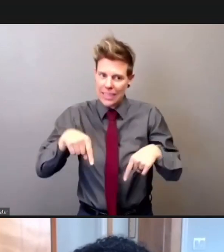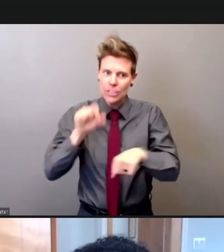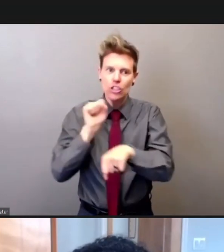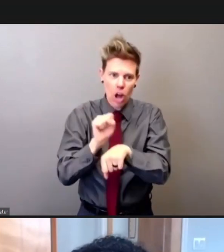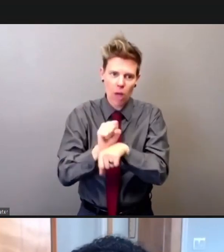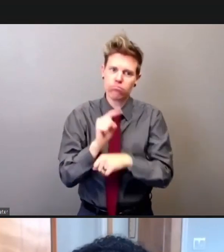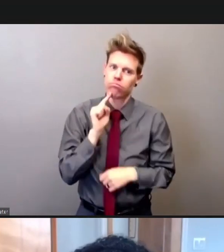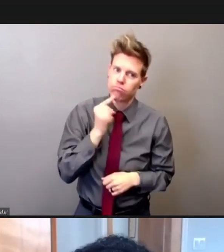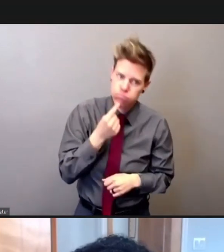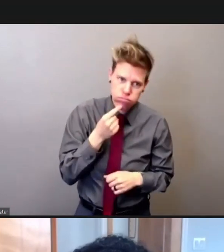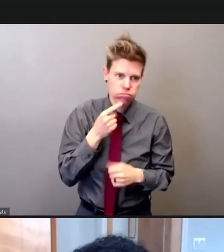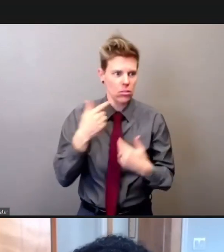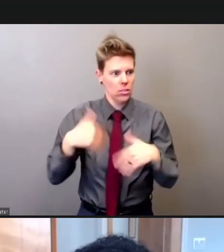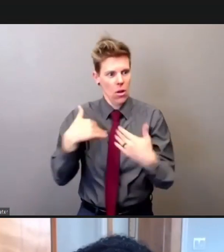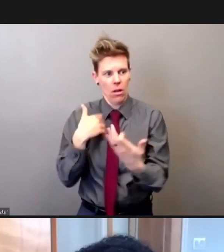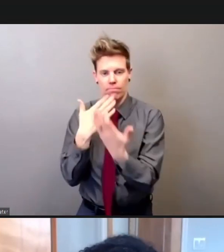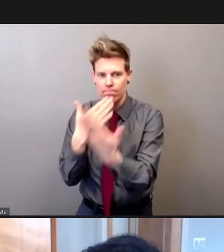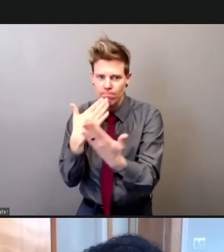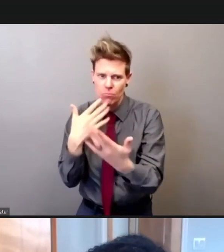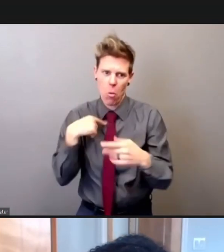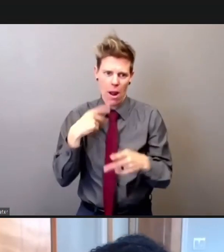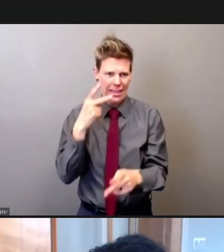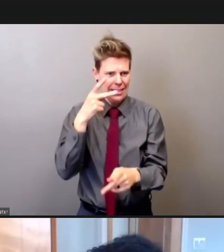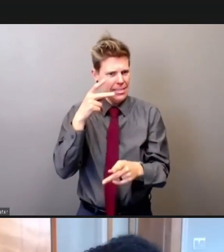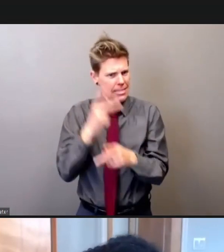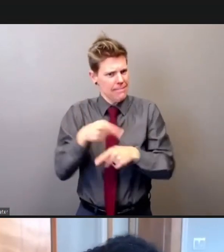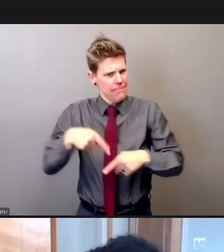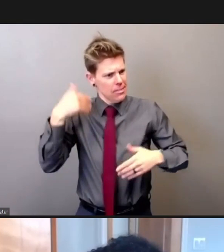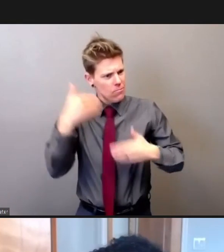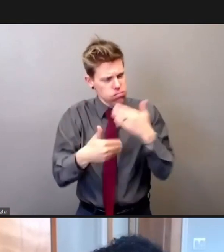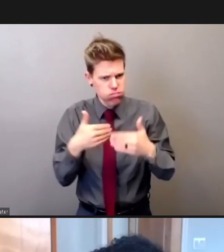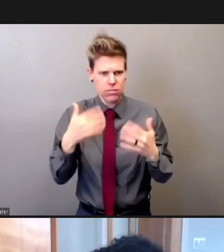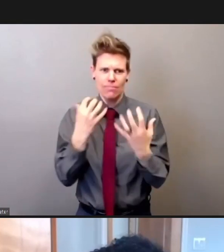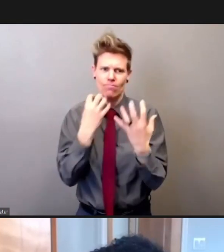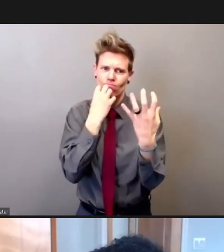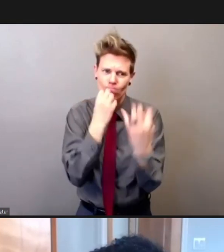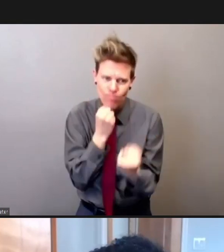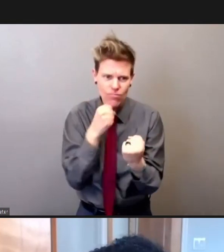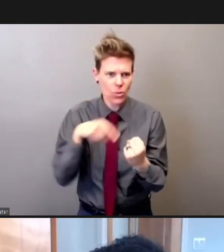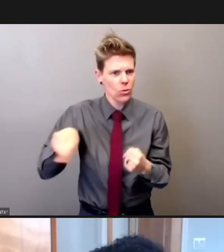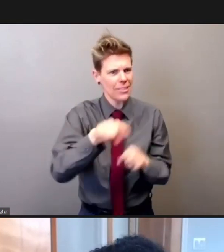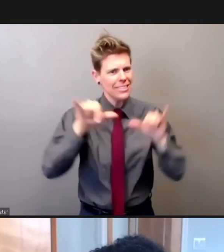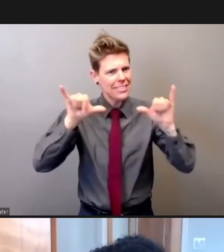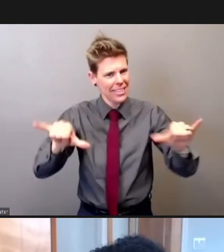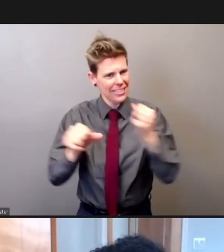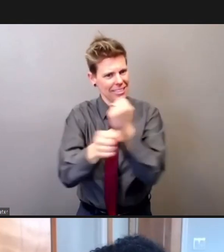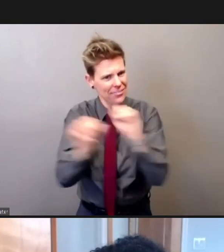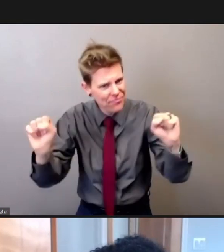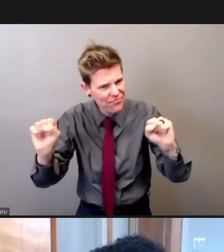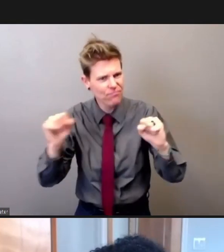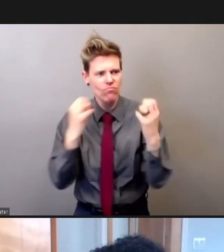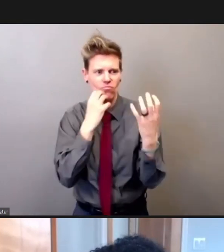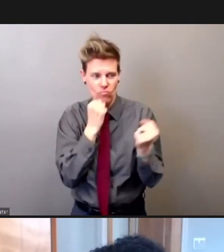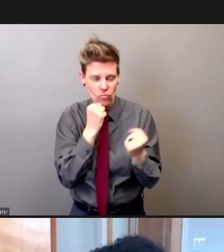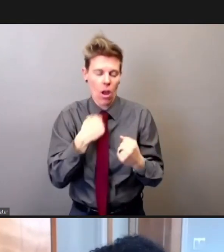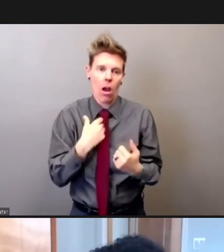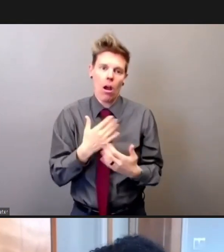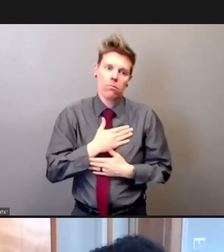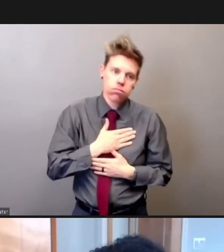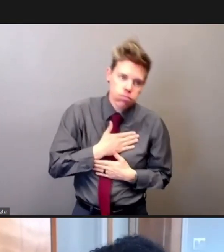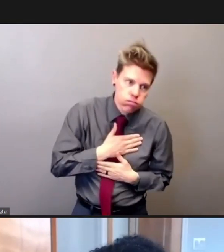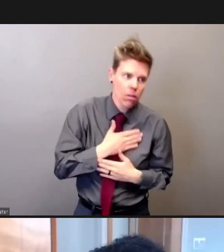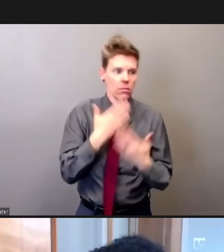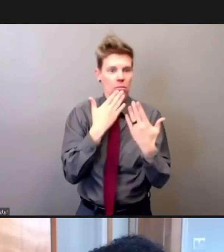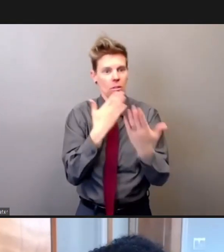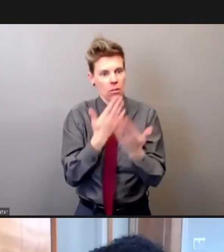keep New Mexico safe and moving in the right direction. But I also want to personally add my gratitude, not just to New Mexicans who are doing what they